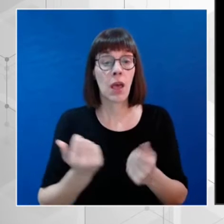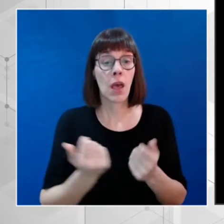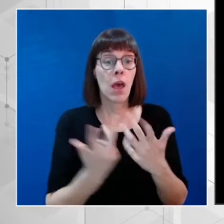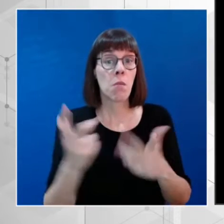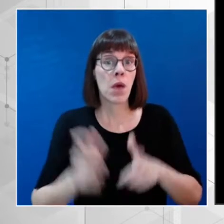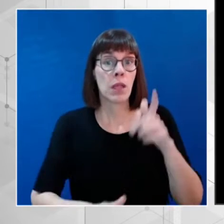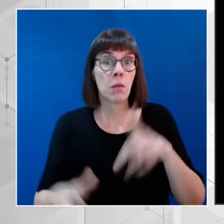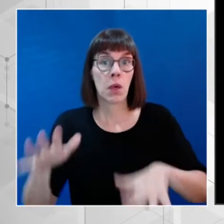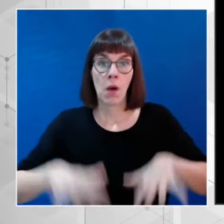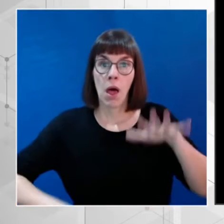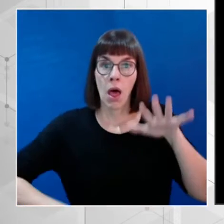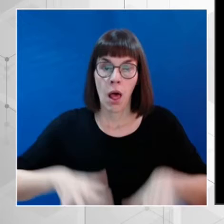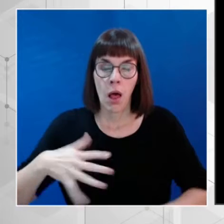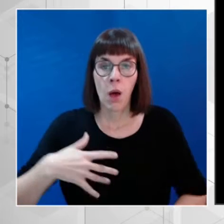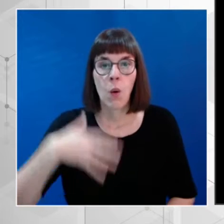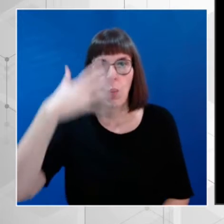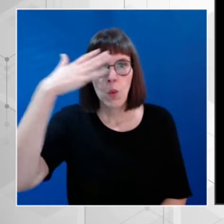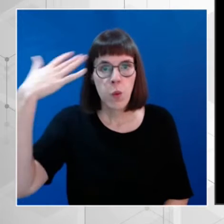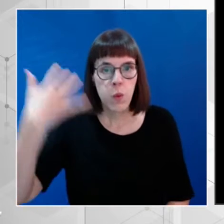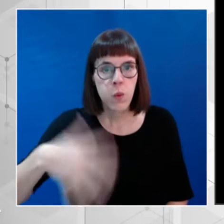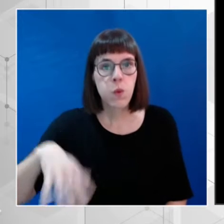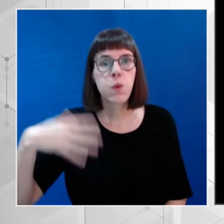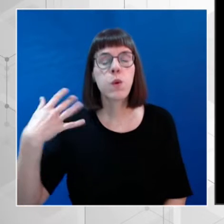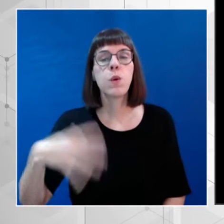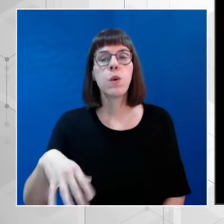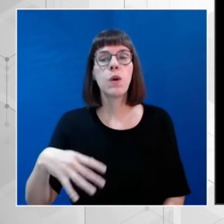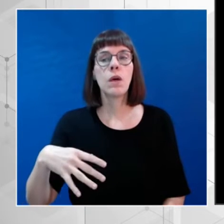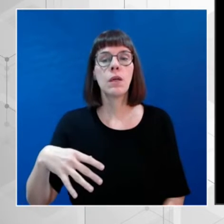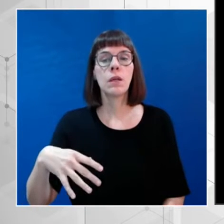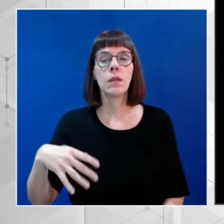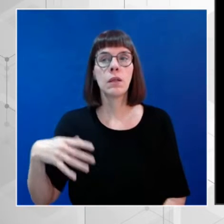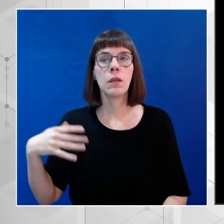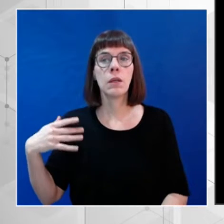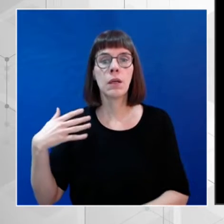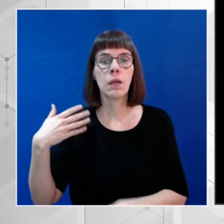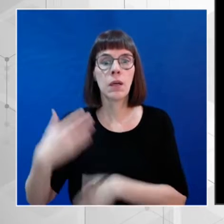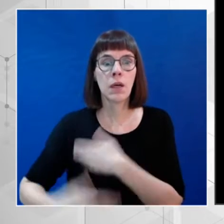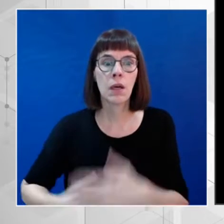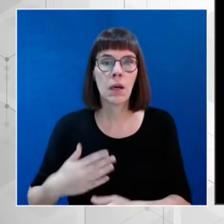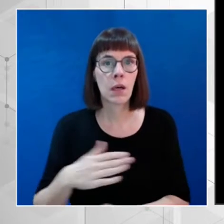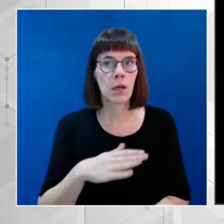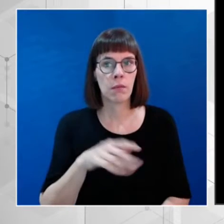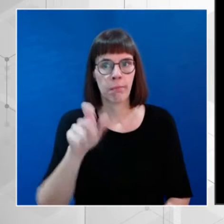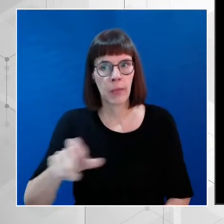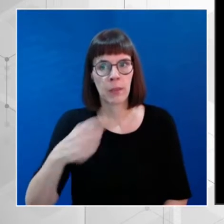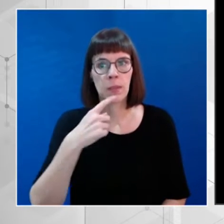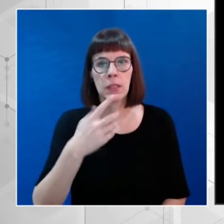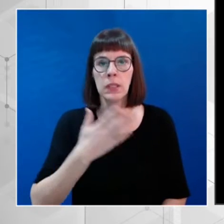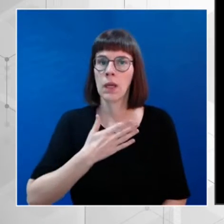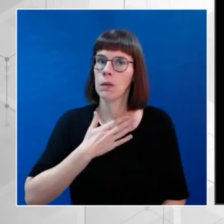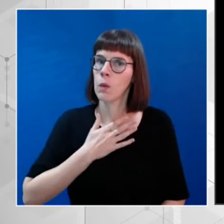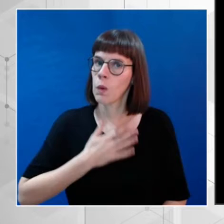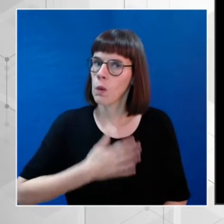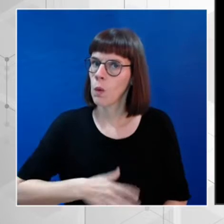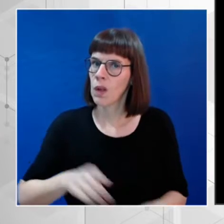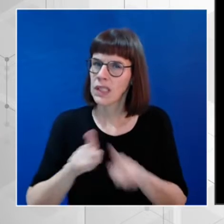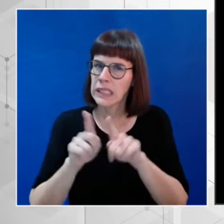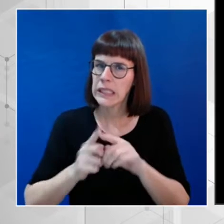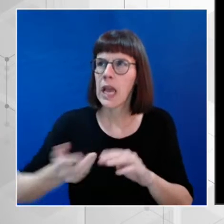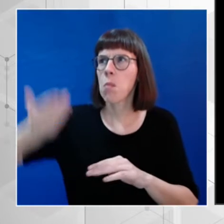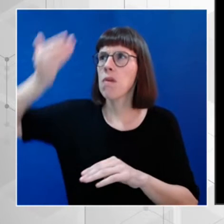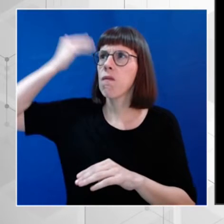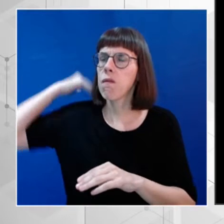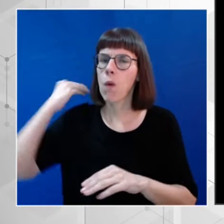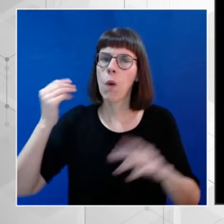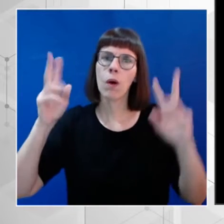hard, honestly. Very soon they kept saying, I want things back to normalcy. So imagine